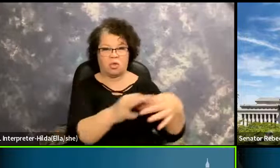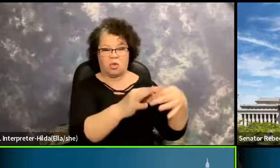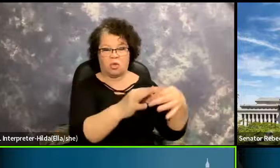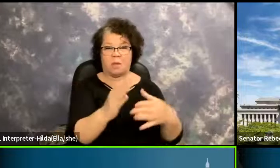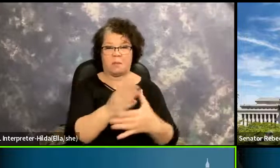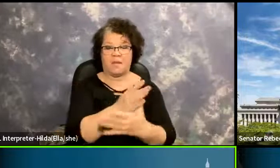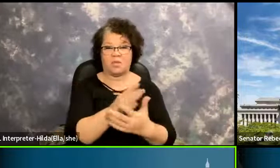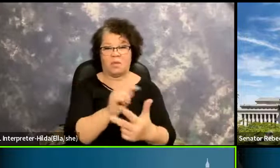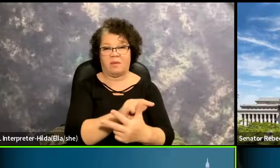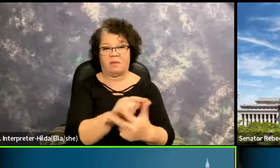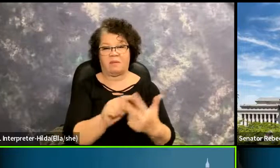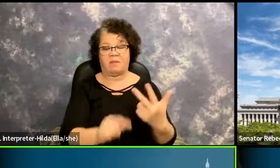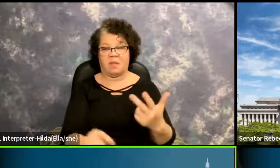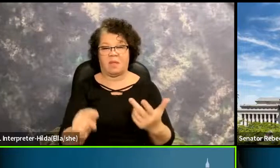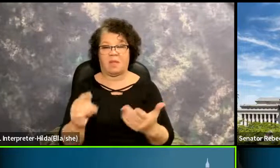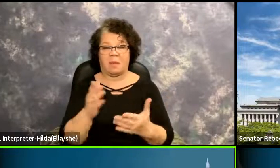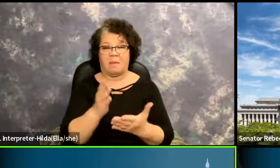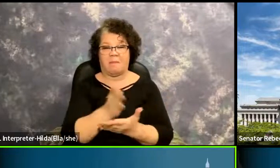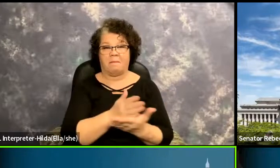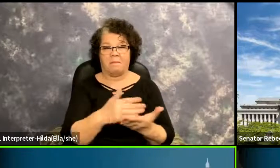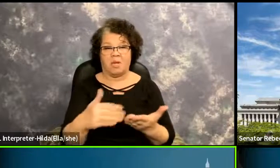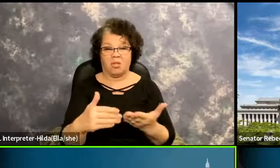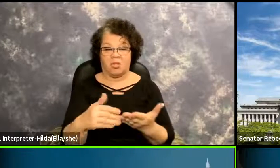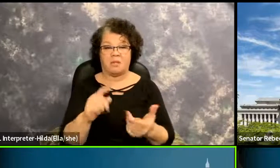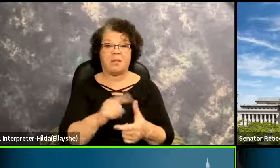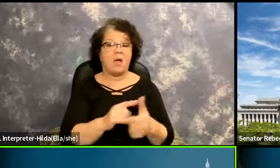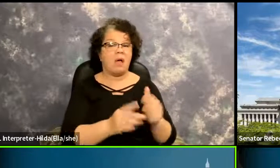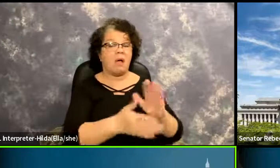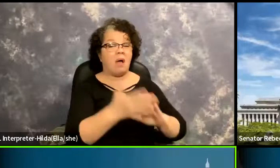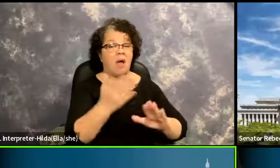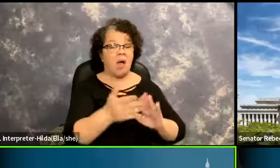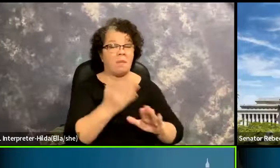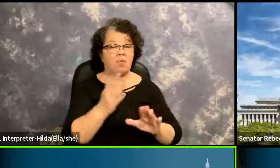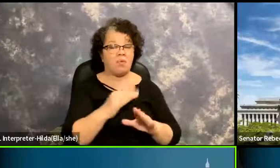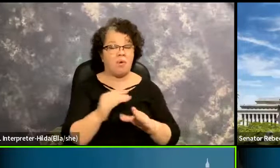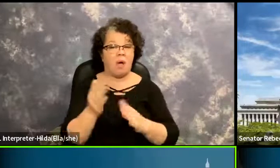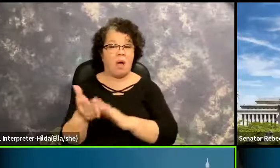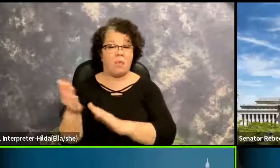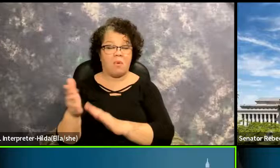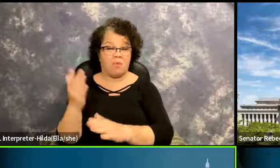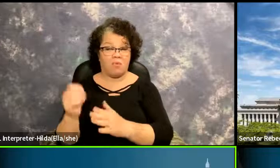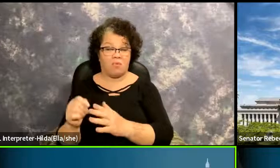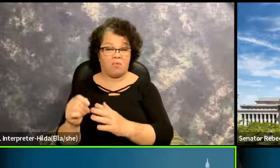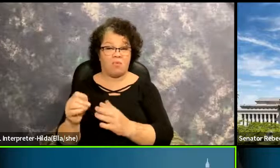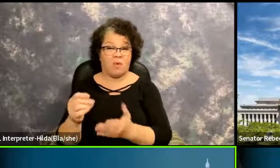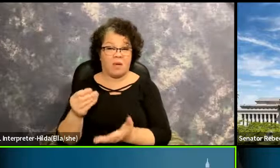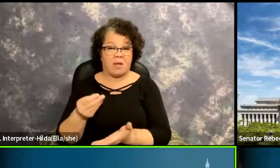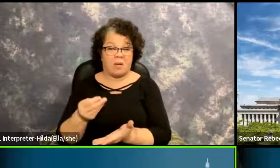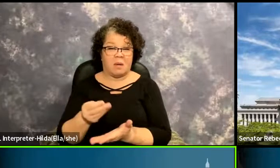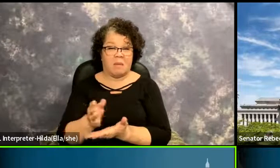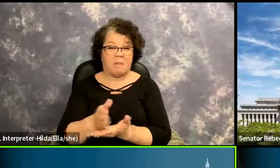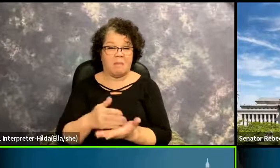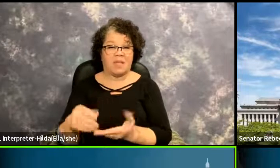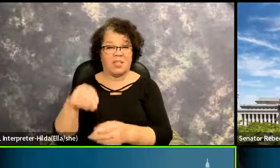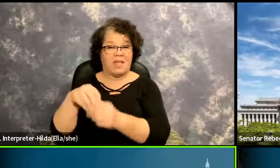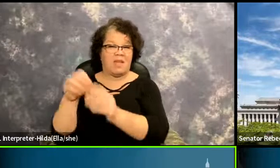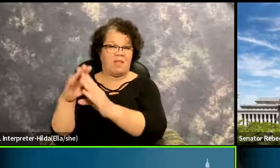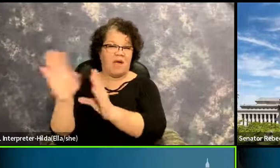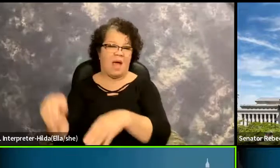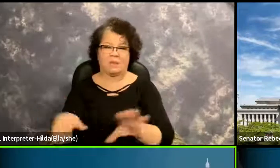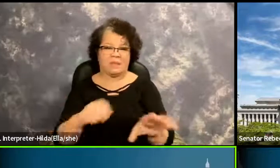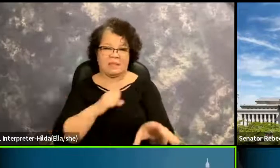these budgets. The operating budget also in the House, I don't know what they did in the Senate,